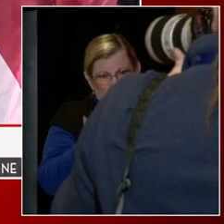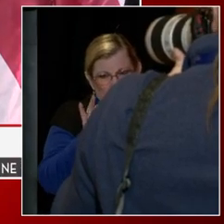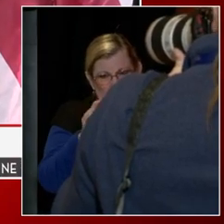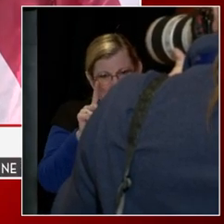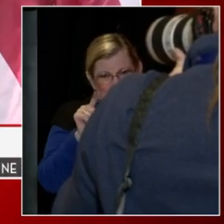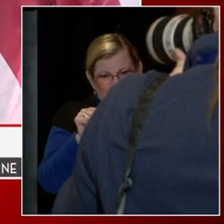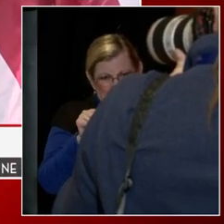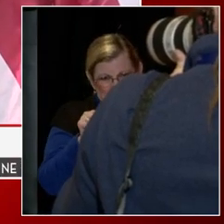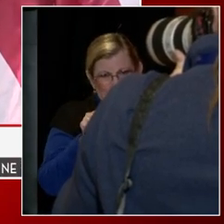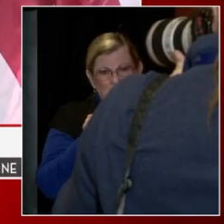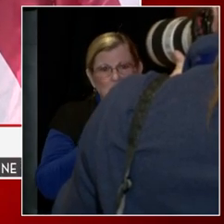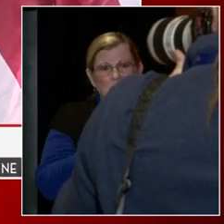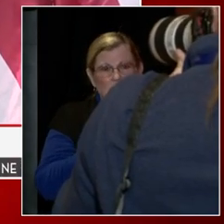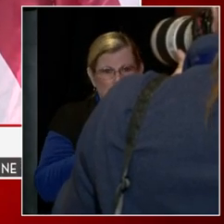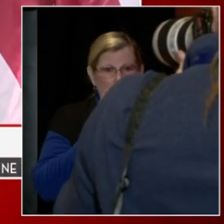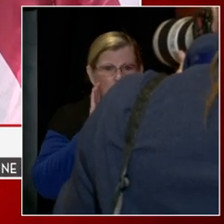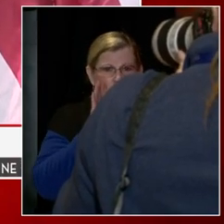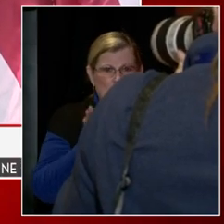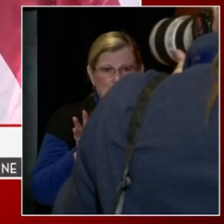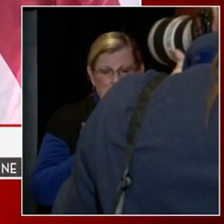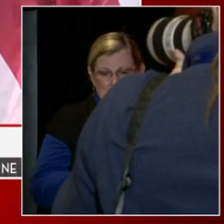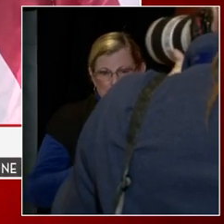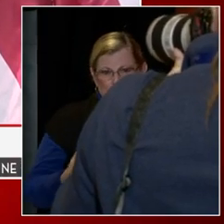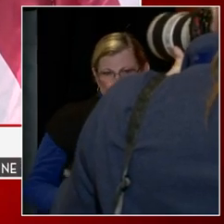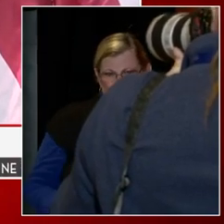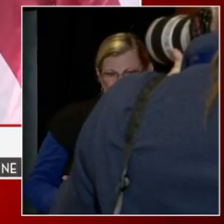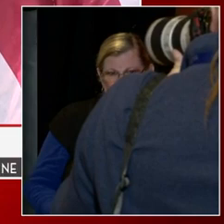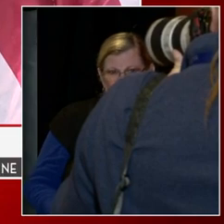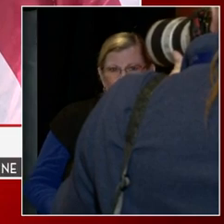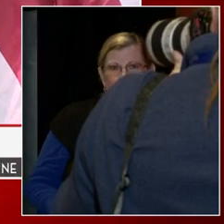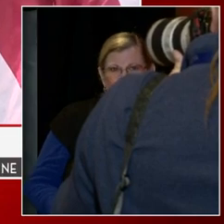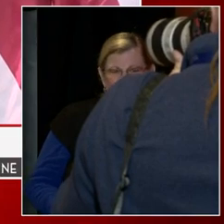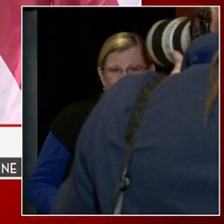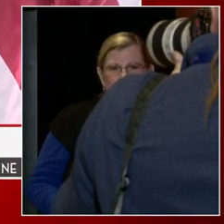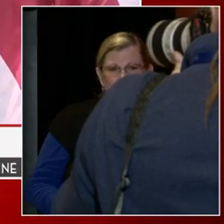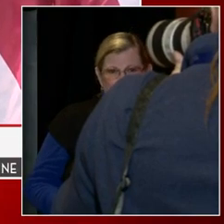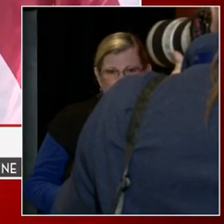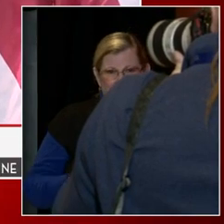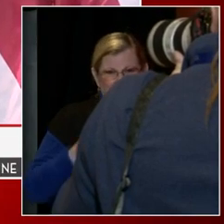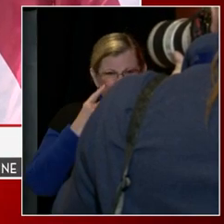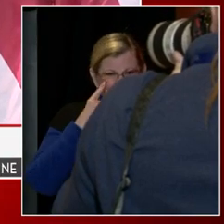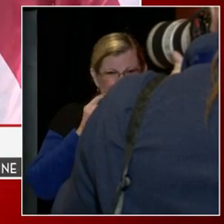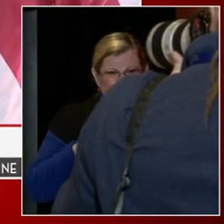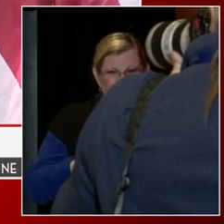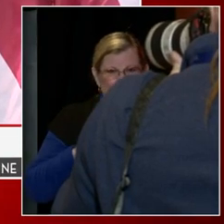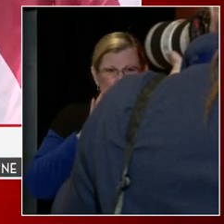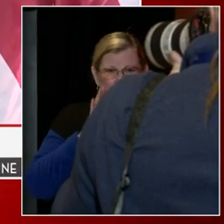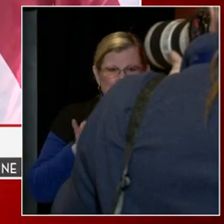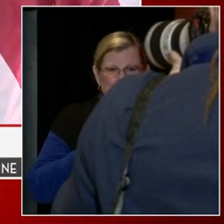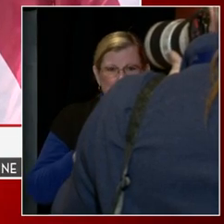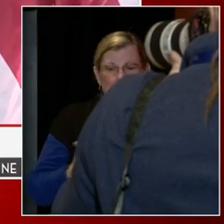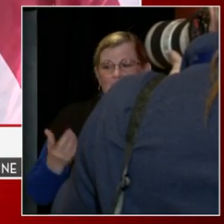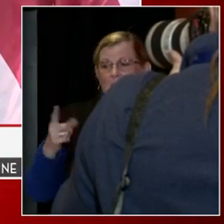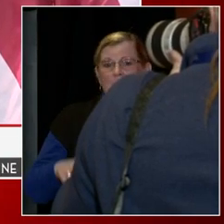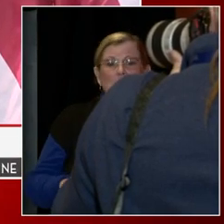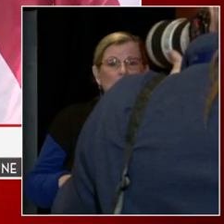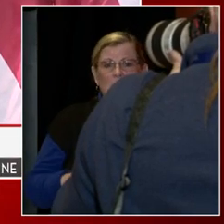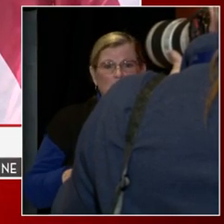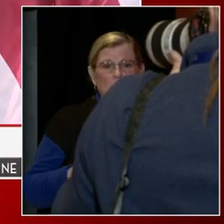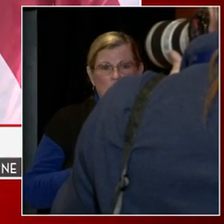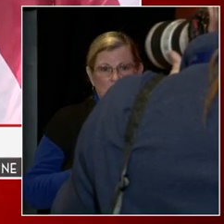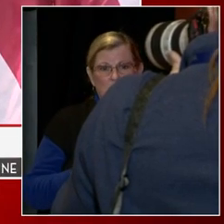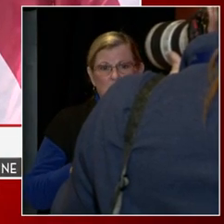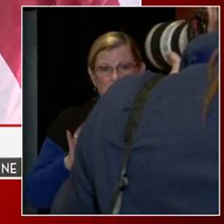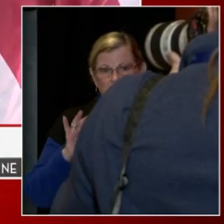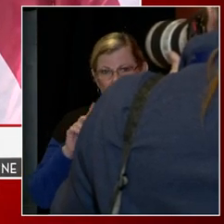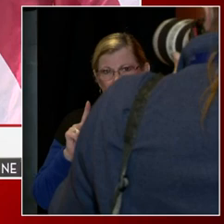if past this prologue, the same cadence that occurred last weekend will occur this weekend with the FDA meeting and providing